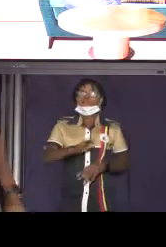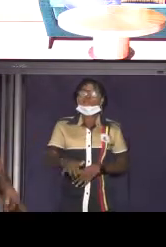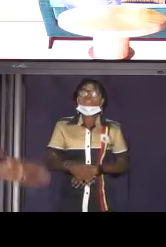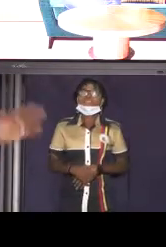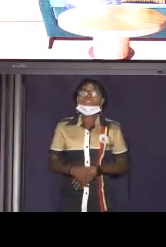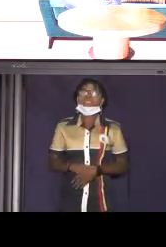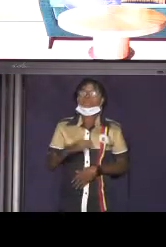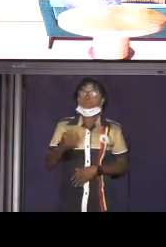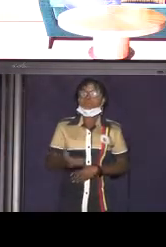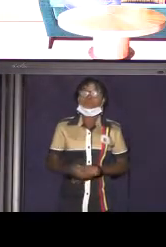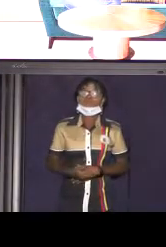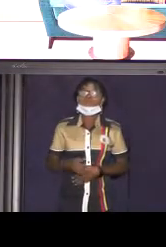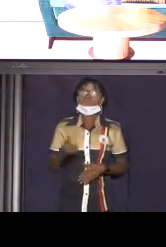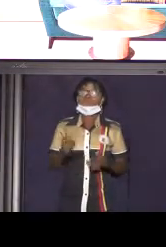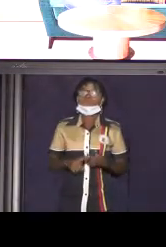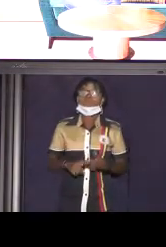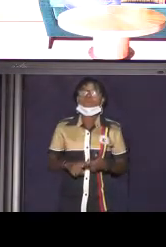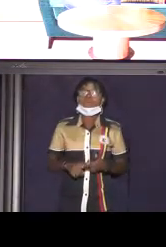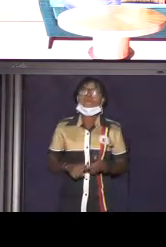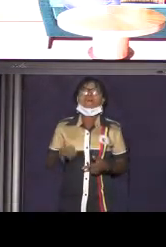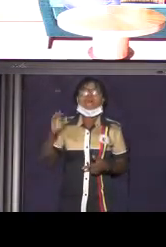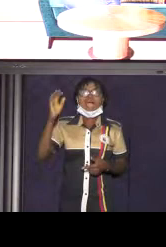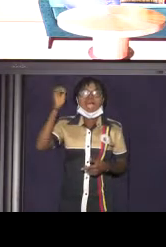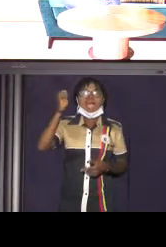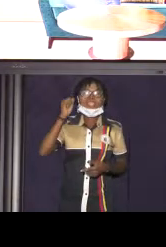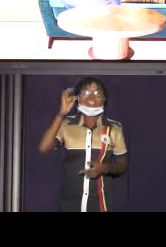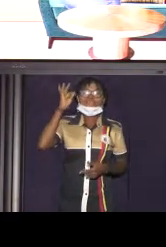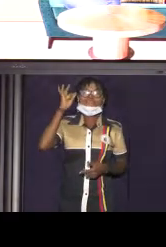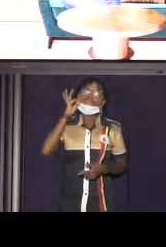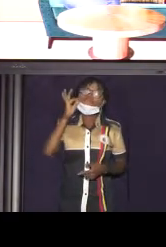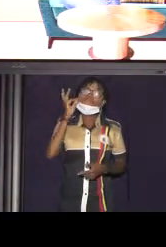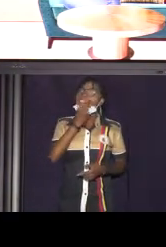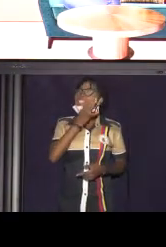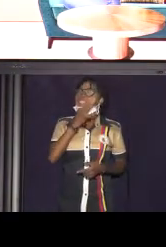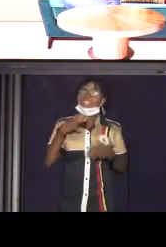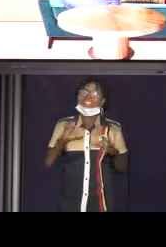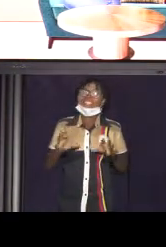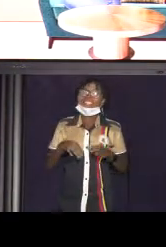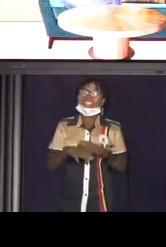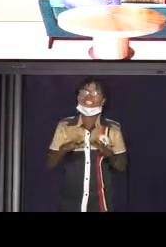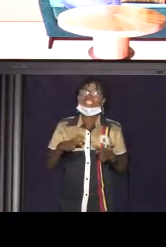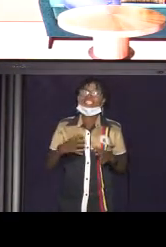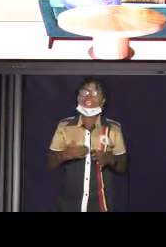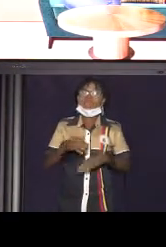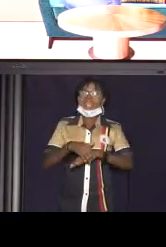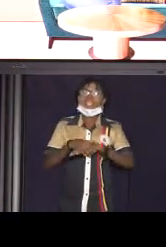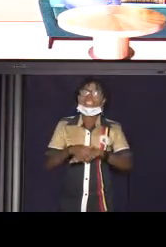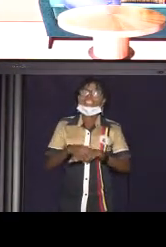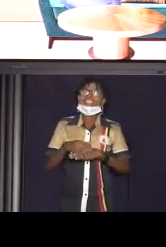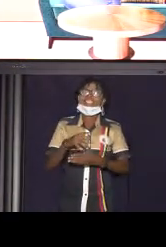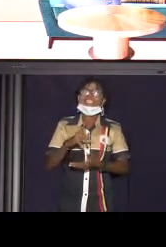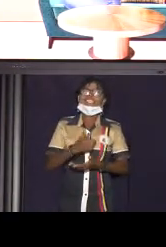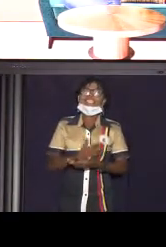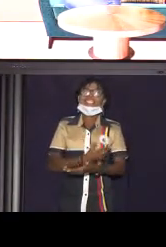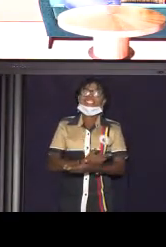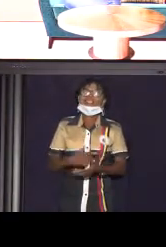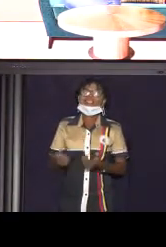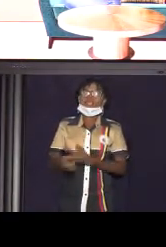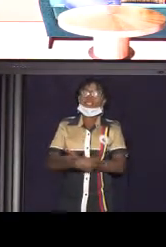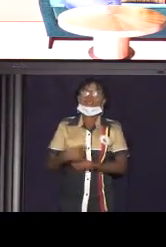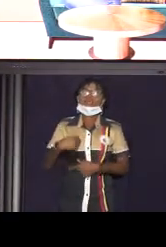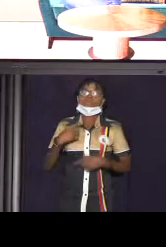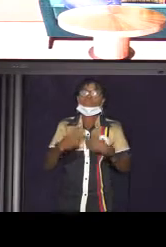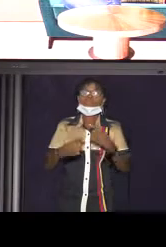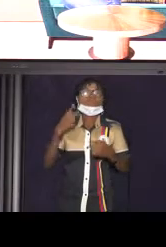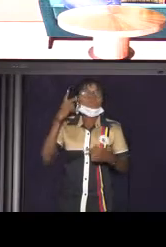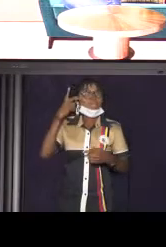Pupils, you're welcome to Auntie Fumi's class. In our English Studies lesson today, we will look at the second